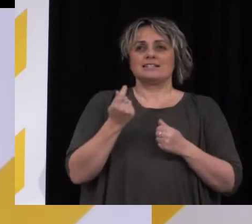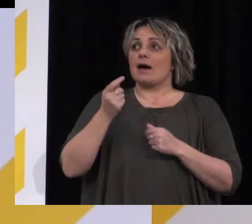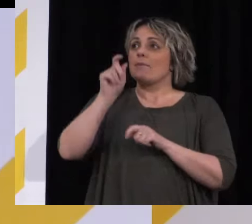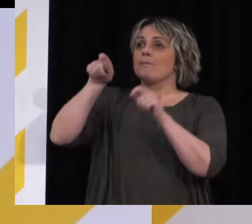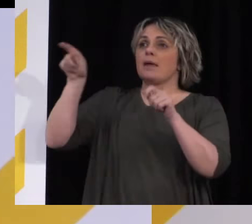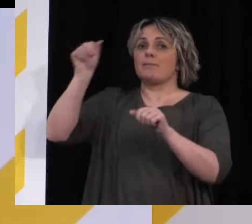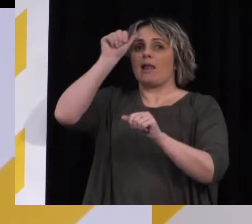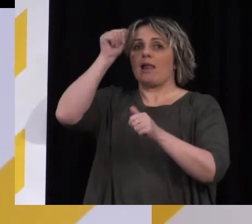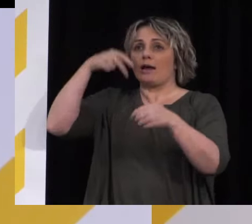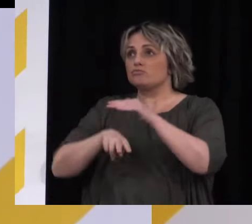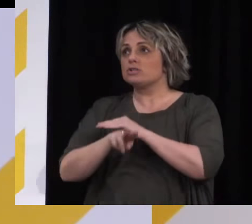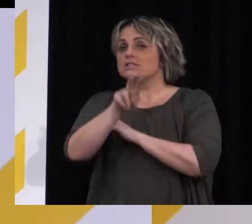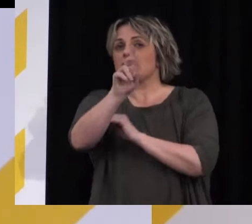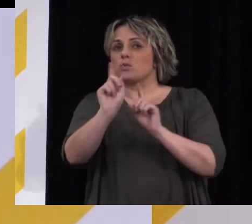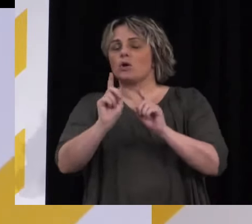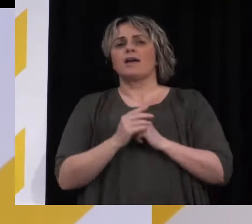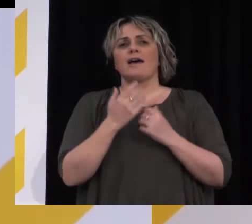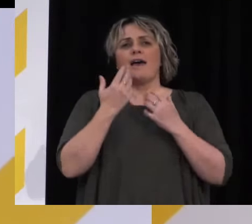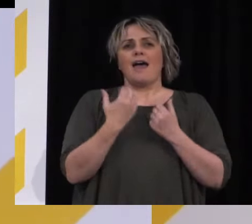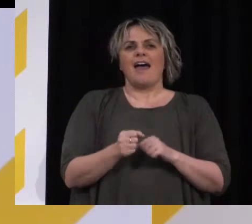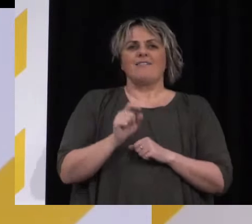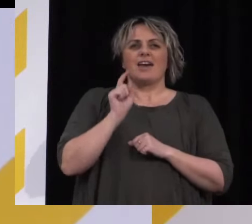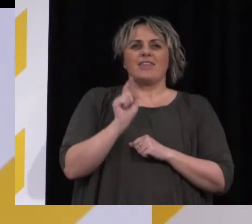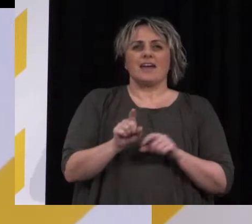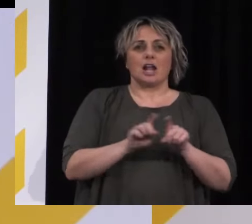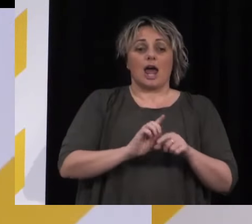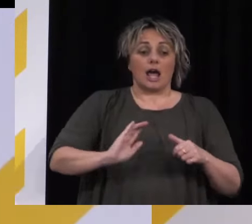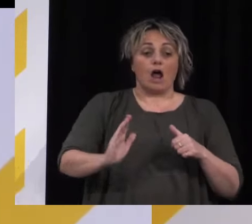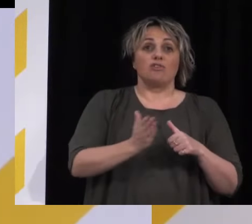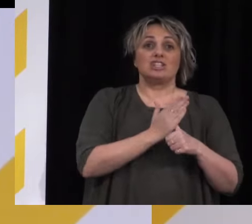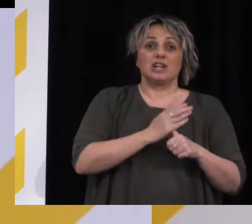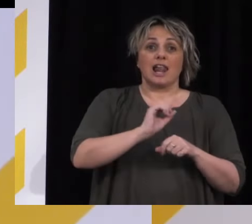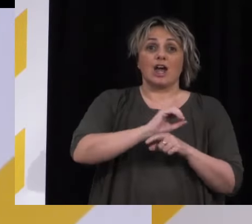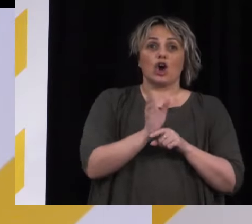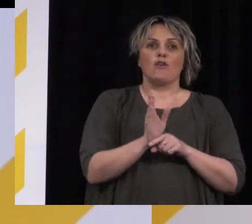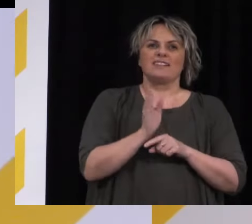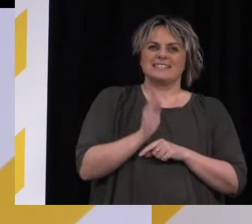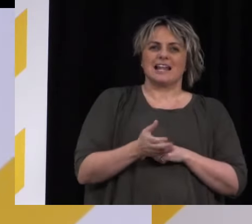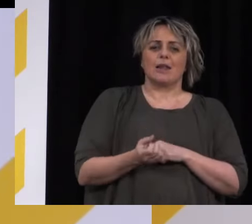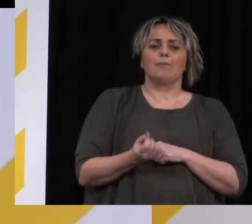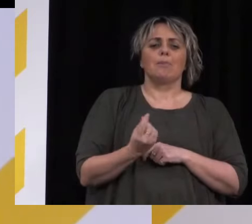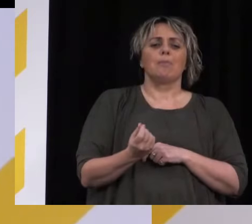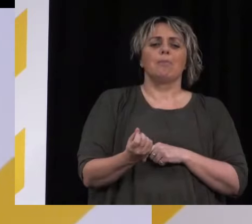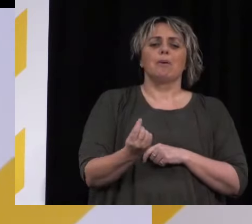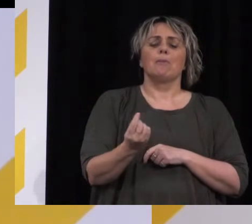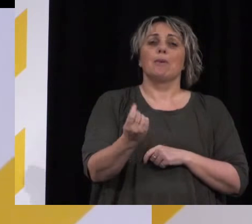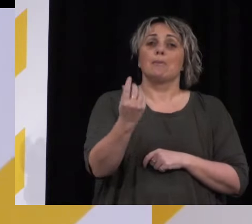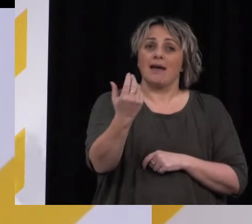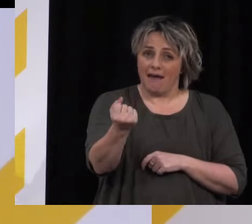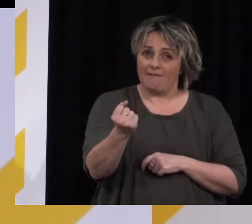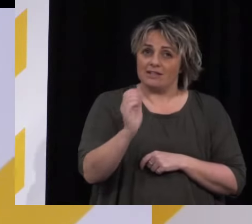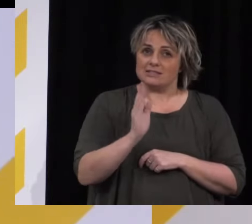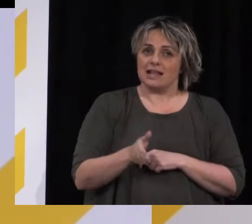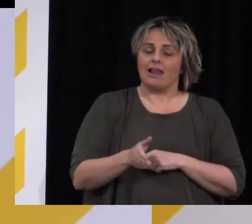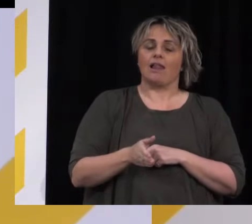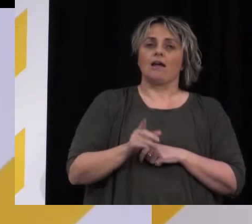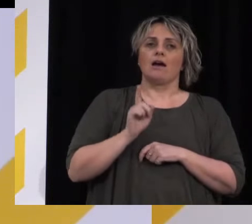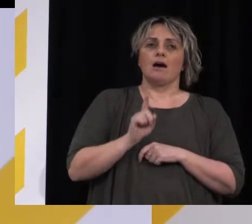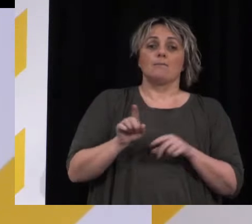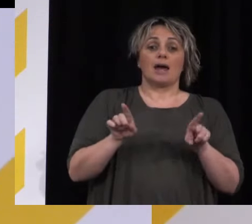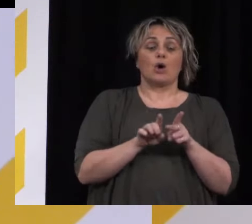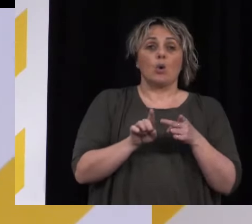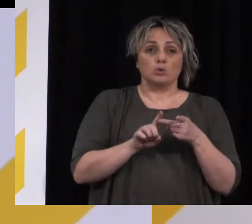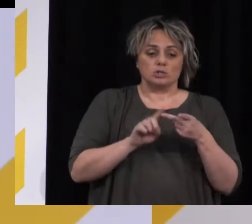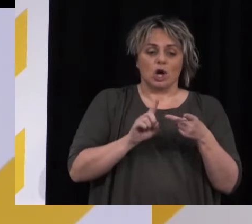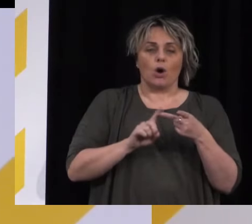this. There is the classic tail of the original outbreak, but then over the last 2 or 3 weeks, in a way, another group